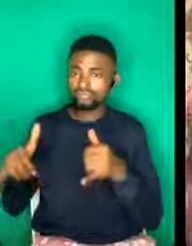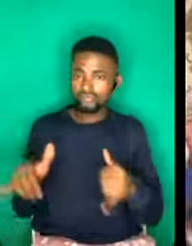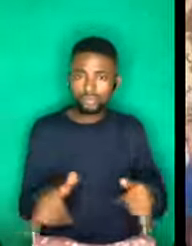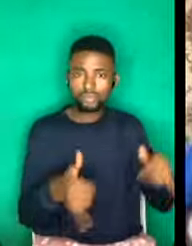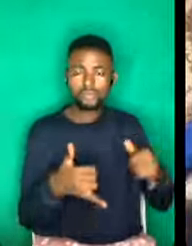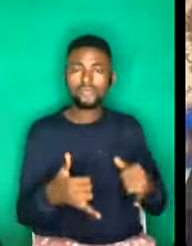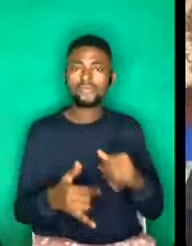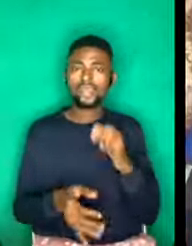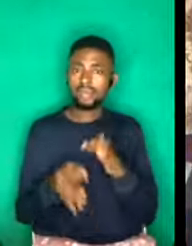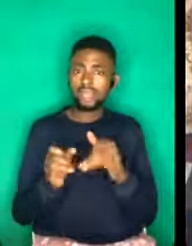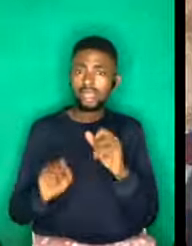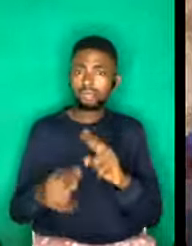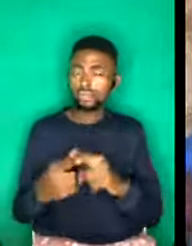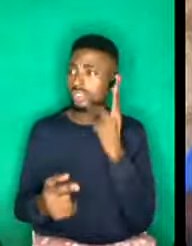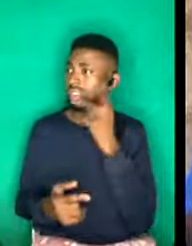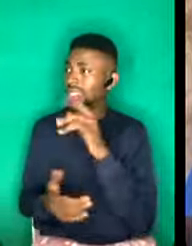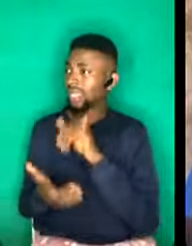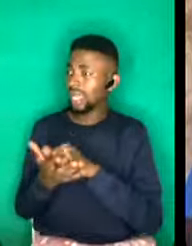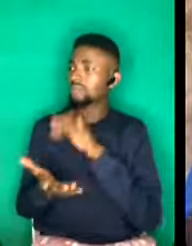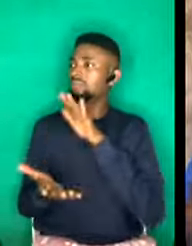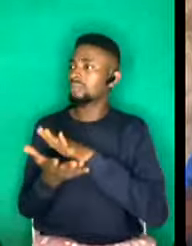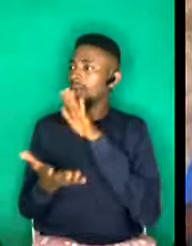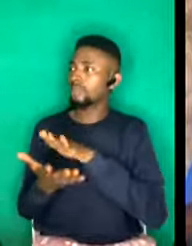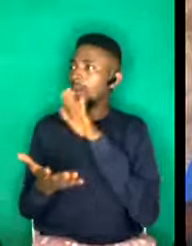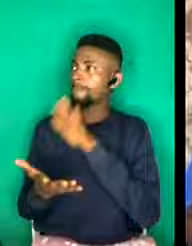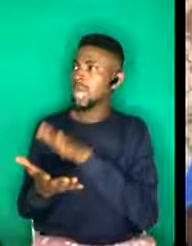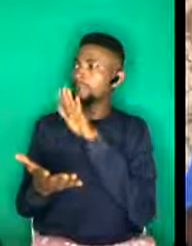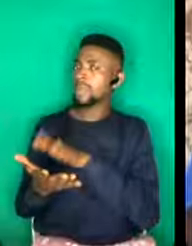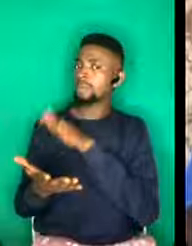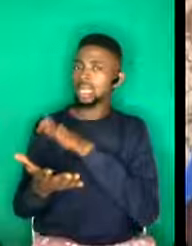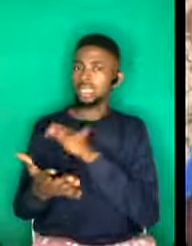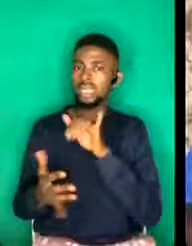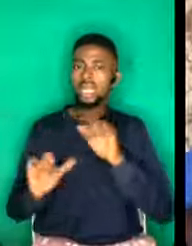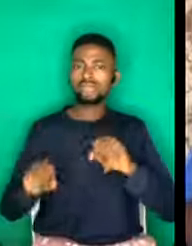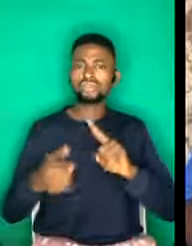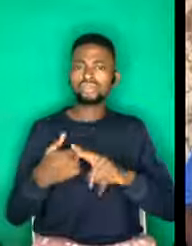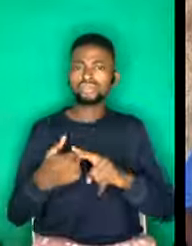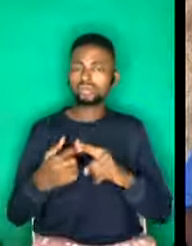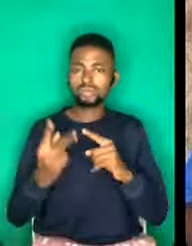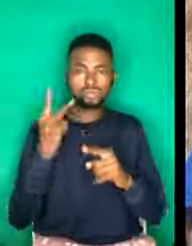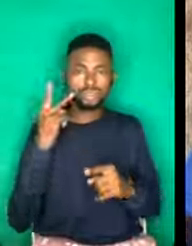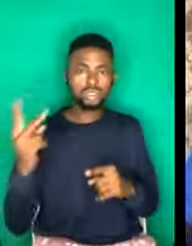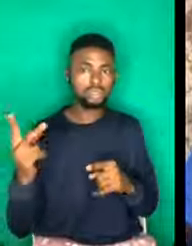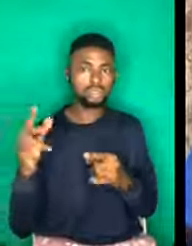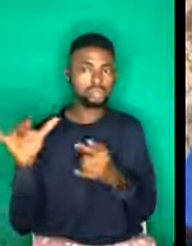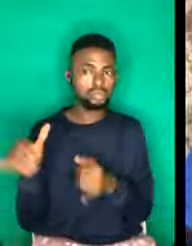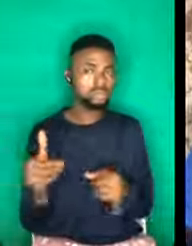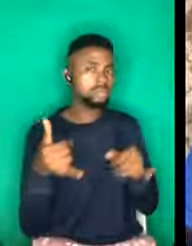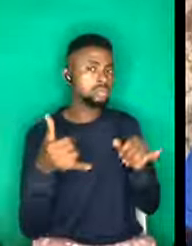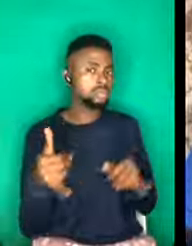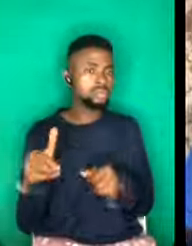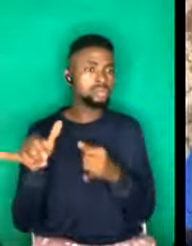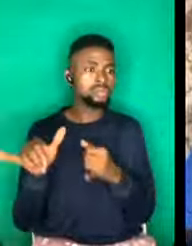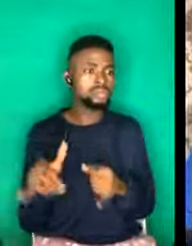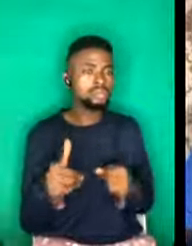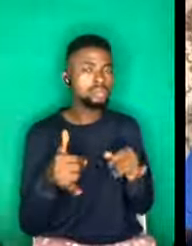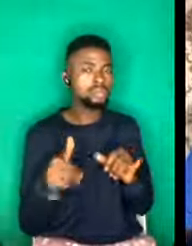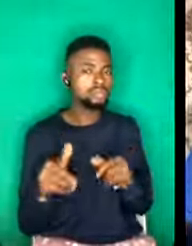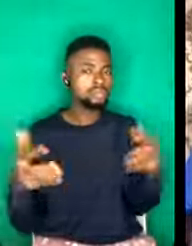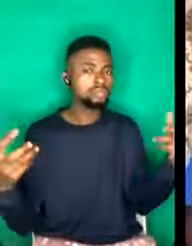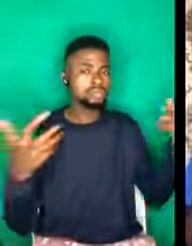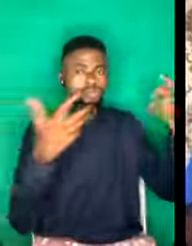to dance to it because, of course, dance is in them. So they're able to see the rhythm as we move it and get used to the